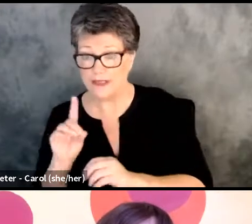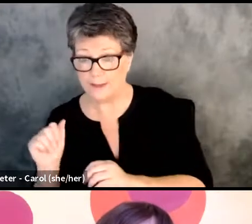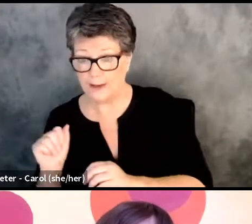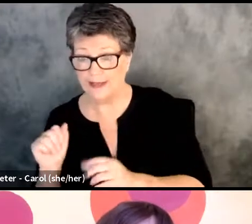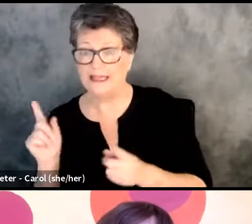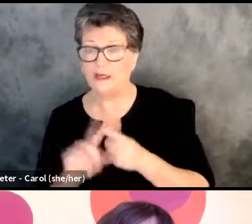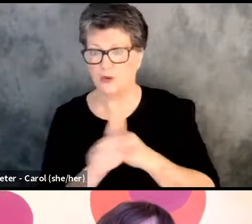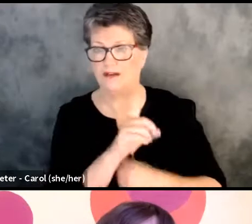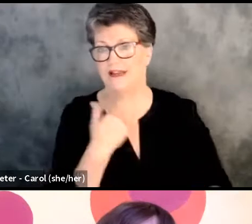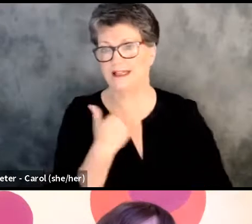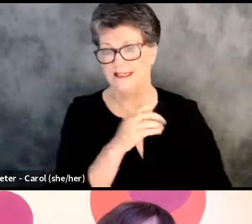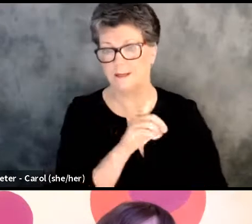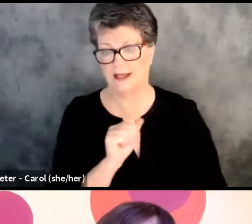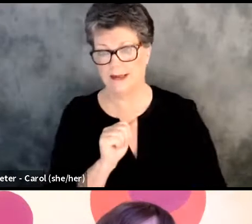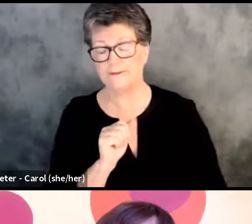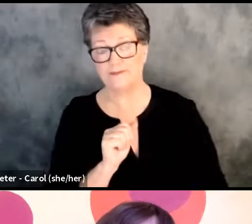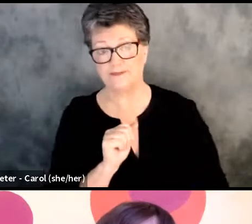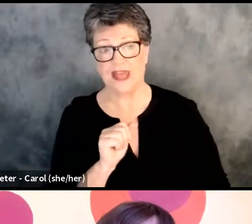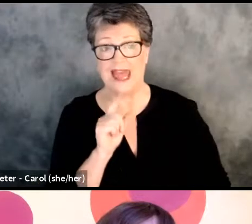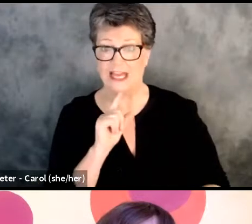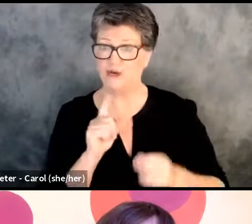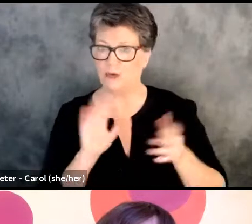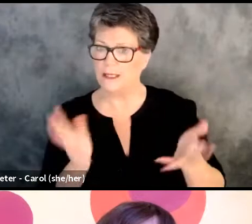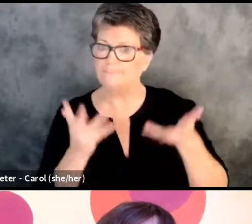to influence the work that's going on